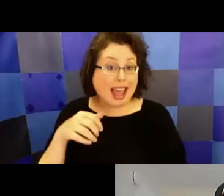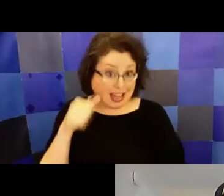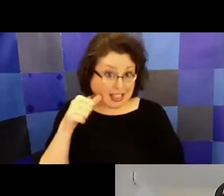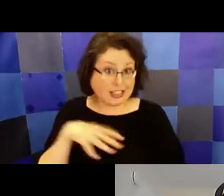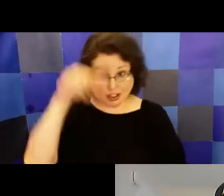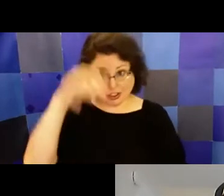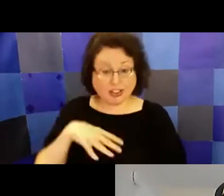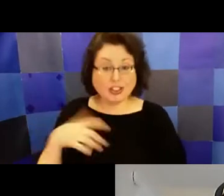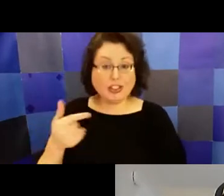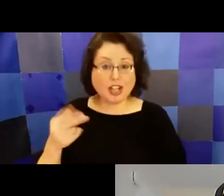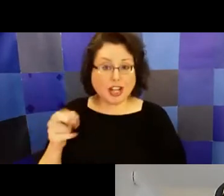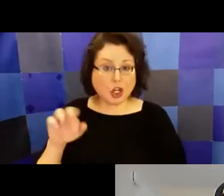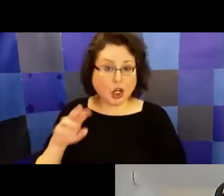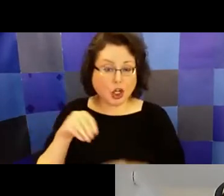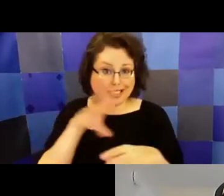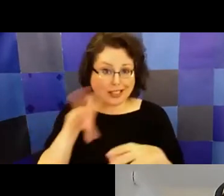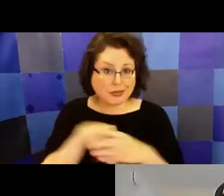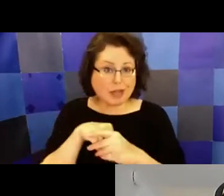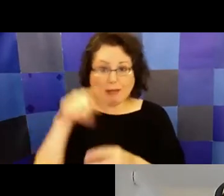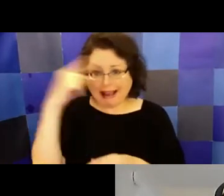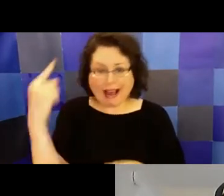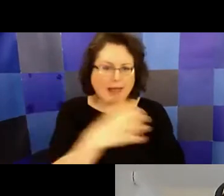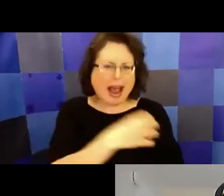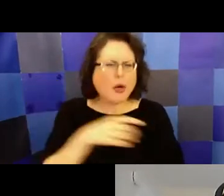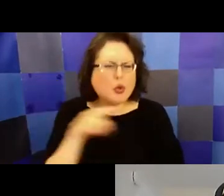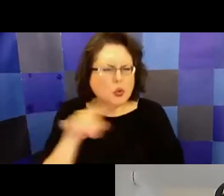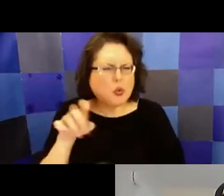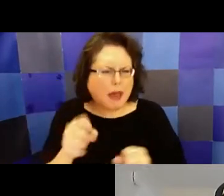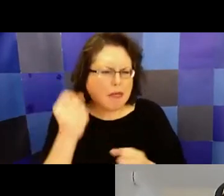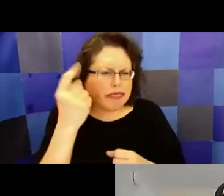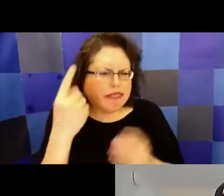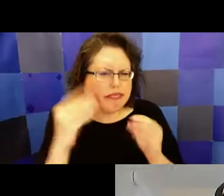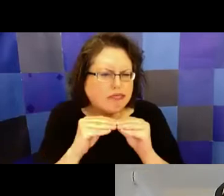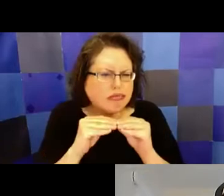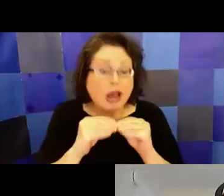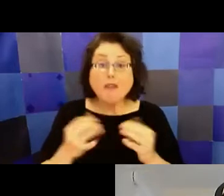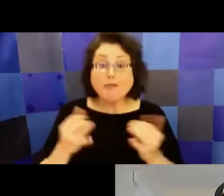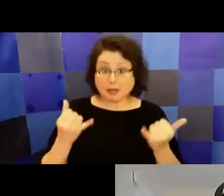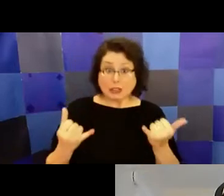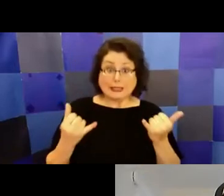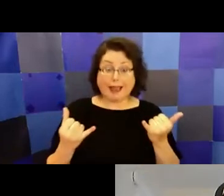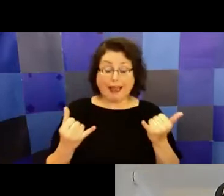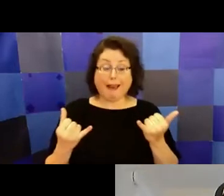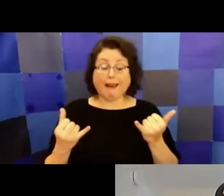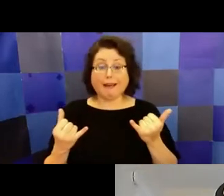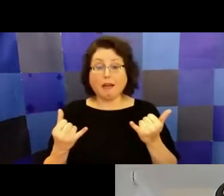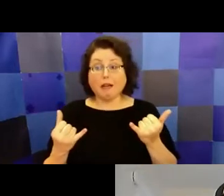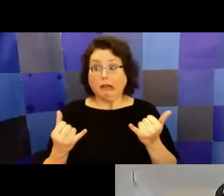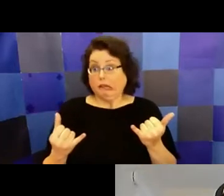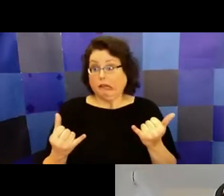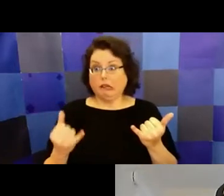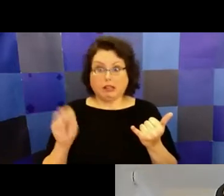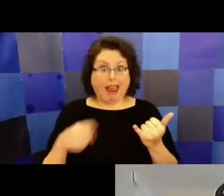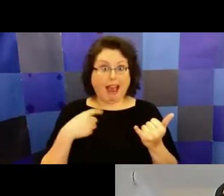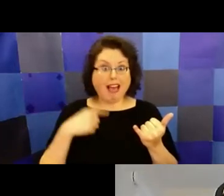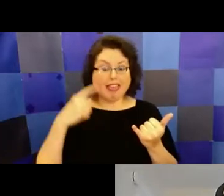movement, this will be much more fleshed out. And as for today, yeah, I mean, I think that, you know,